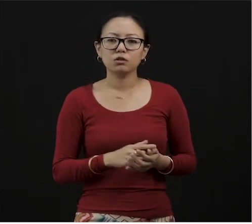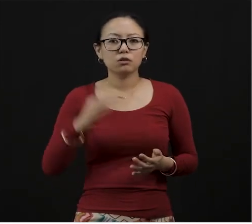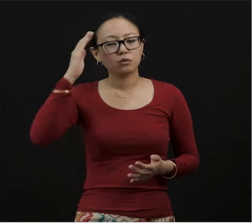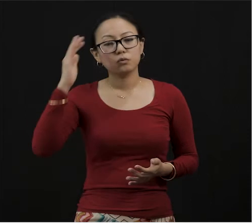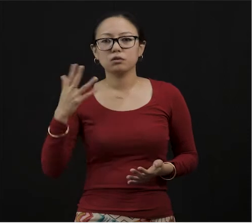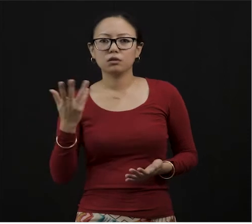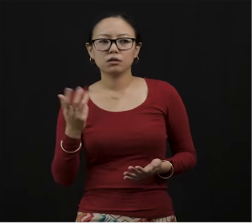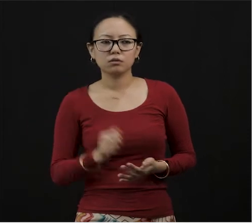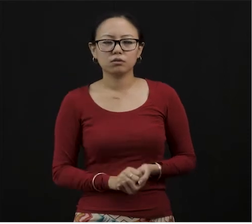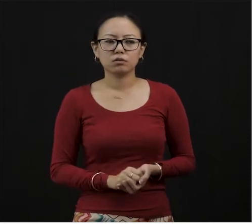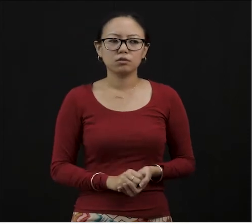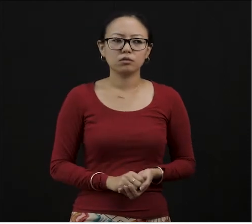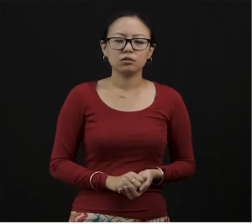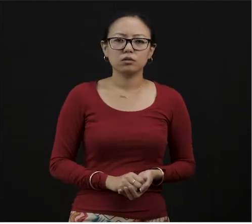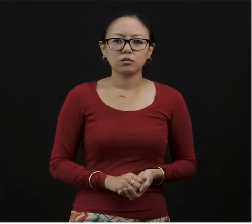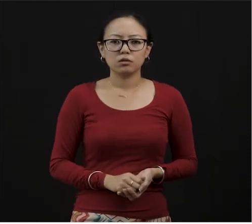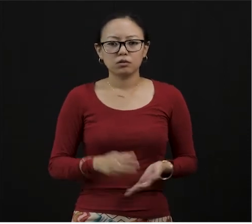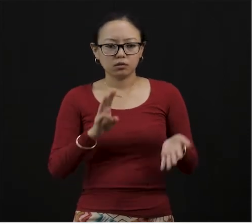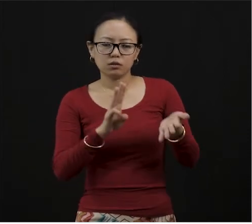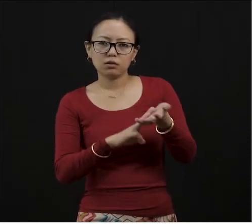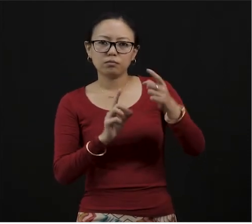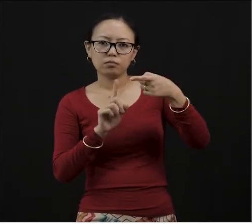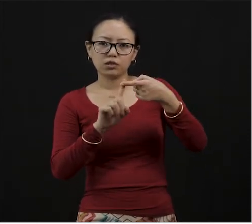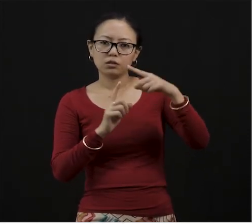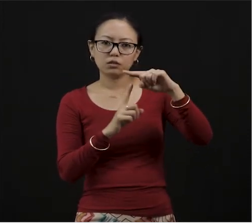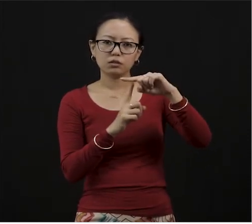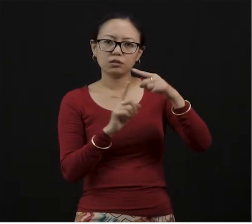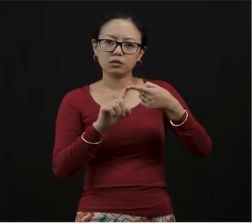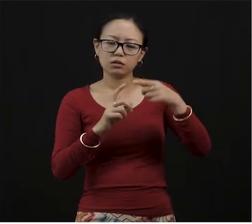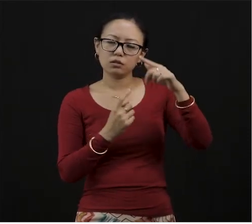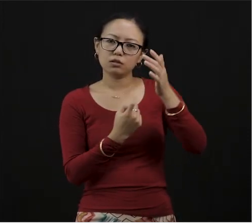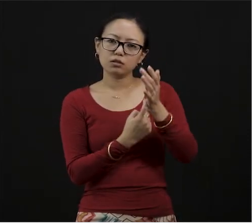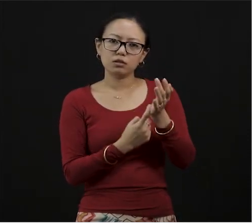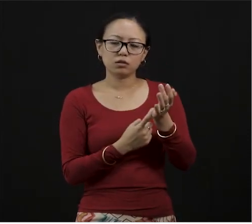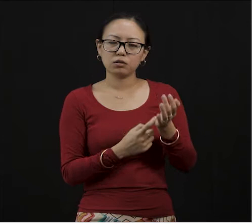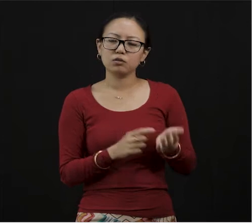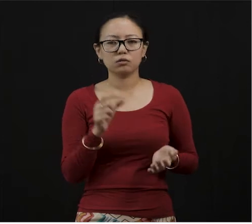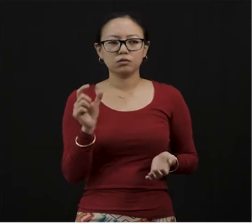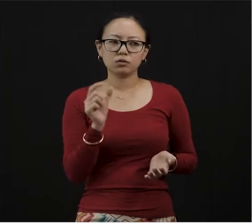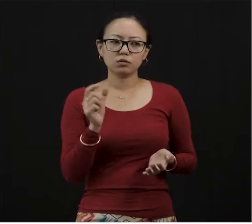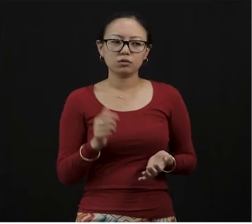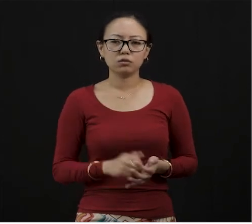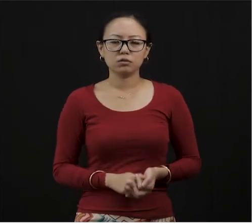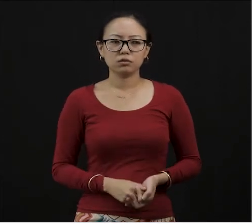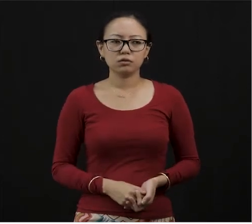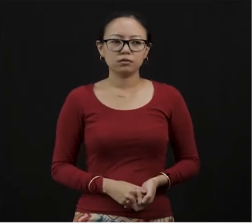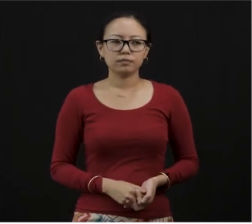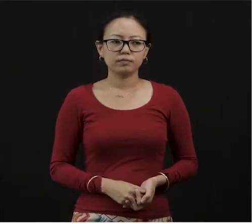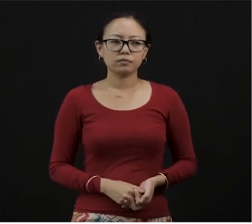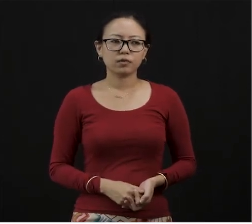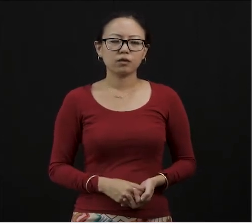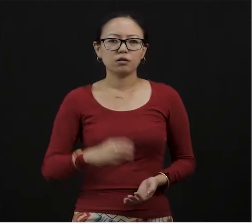what shall I use? I will use a meter, right? Here. So that is why the standard unit for measuring length are